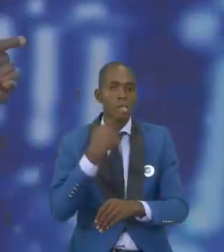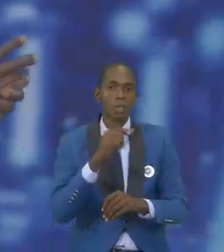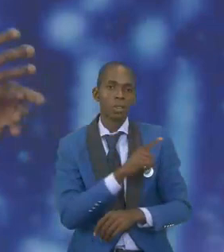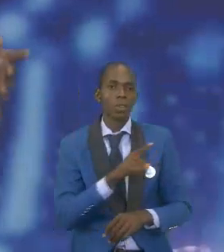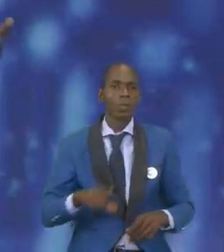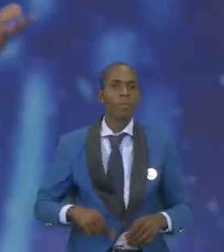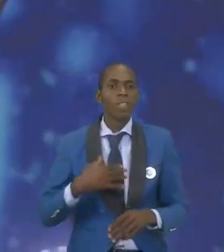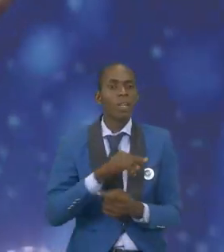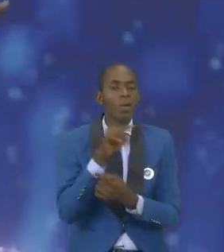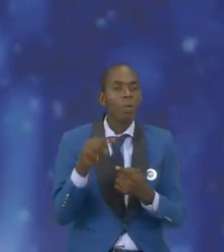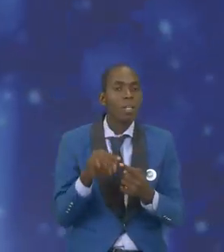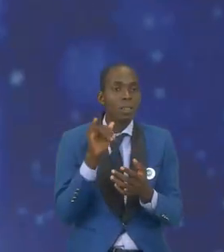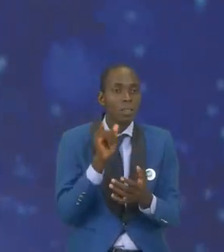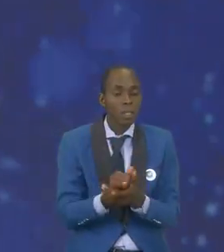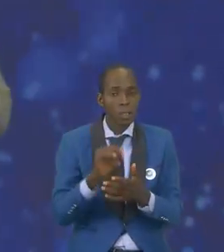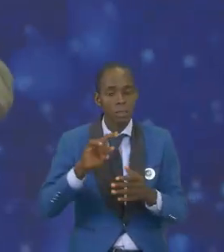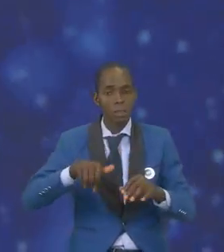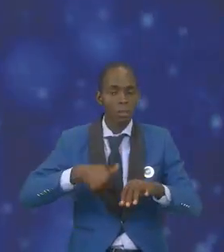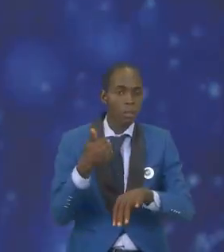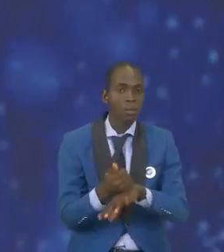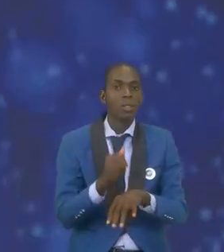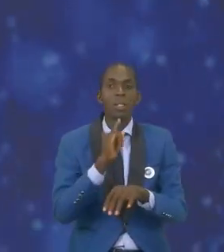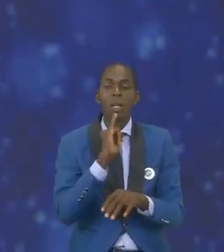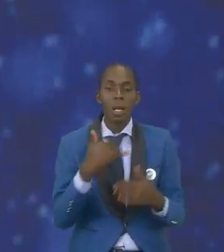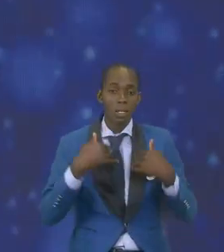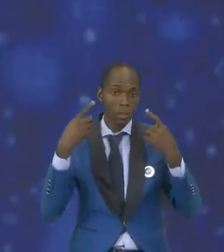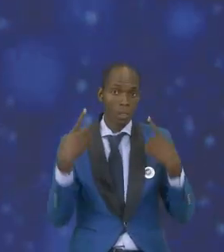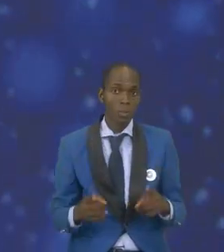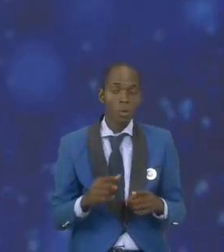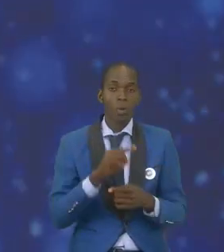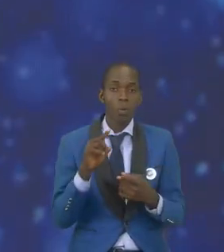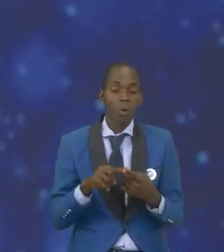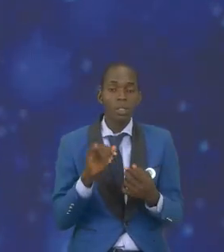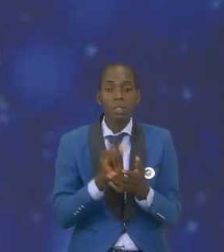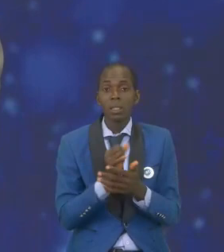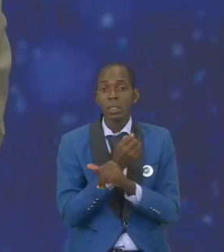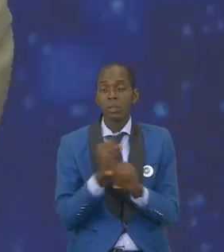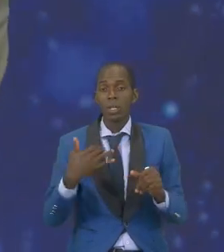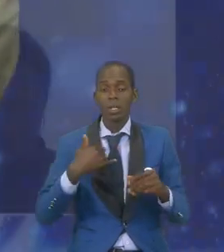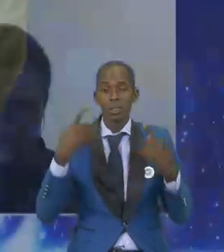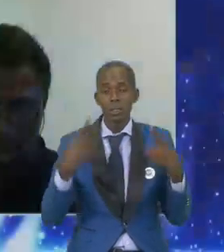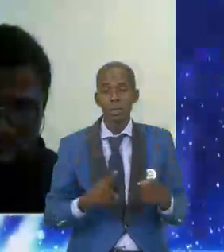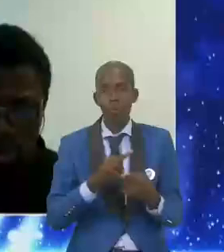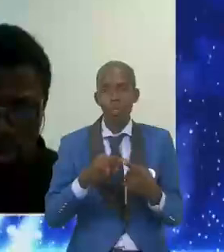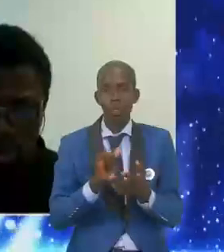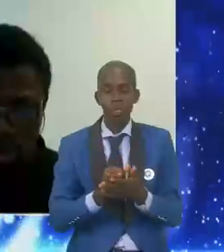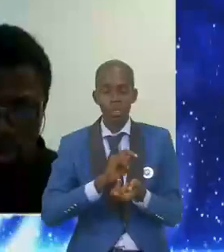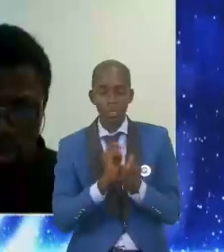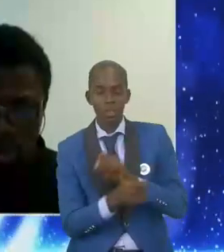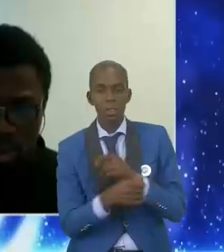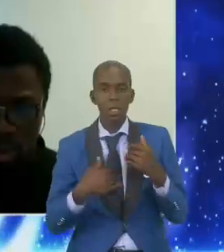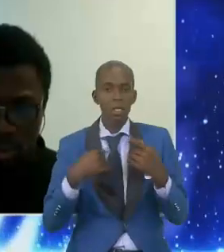And when that conversion has taken place, and when that transformation has taken place, then you can